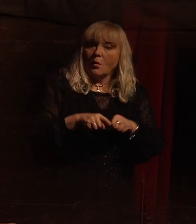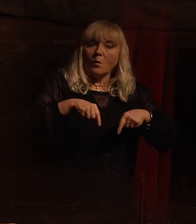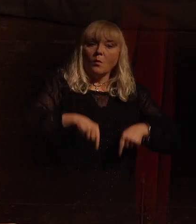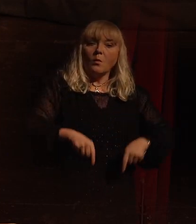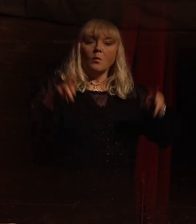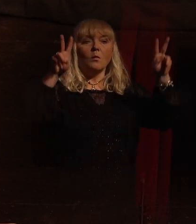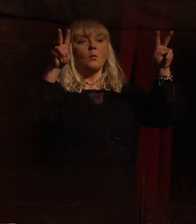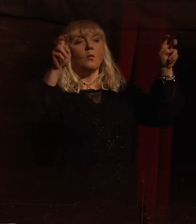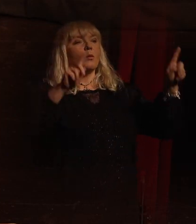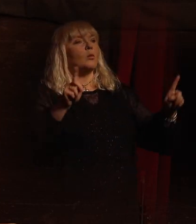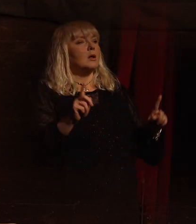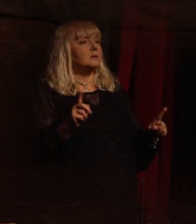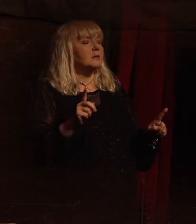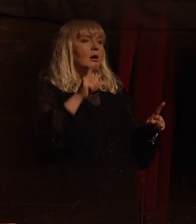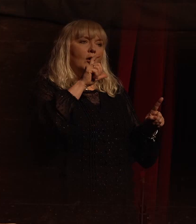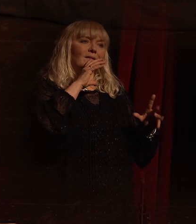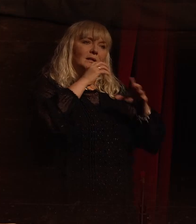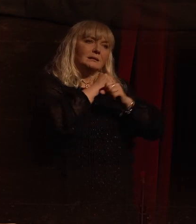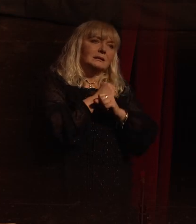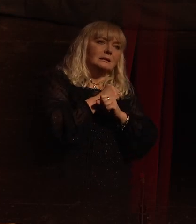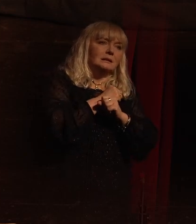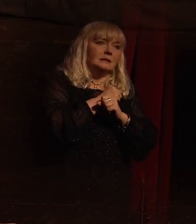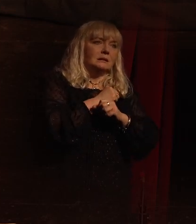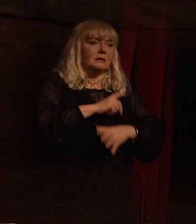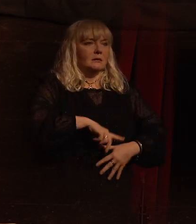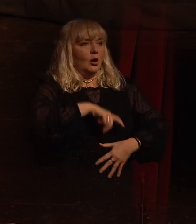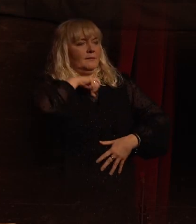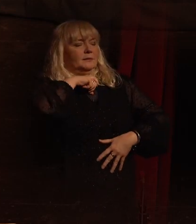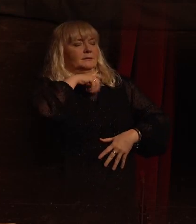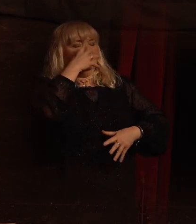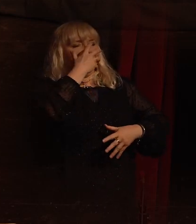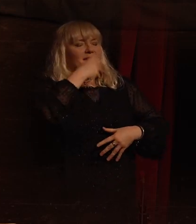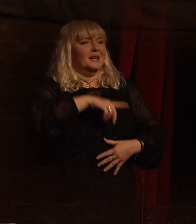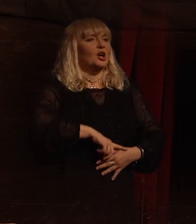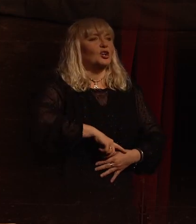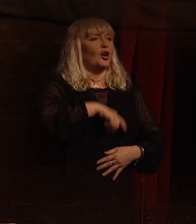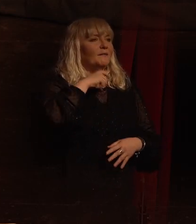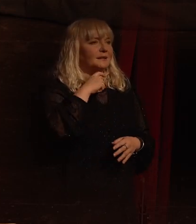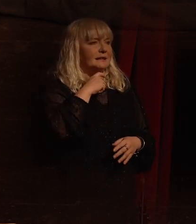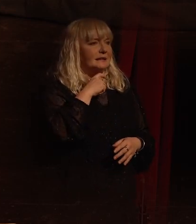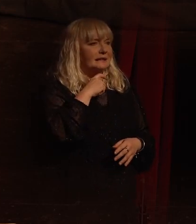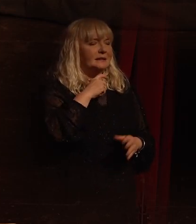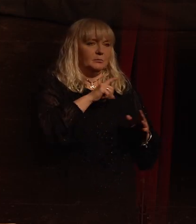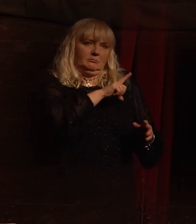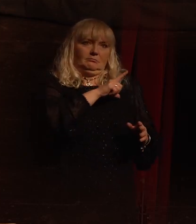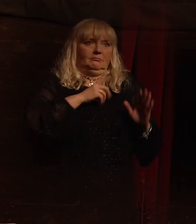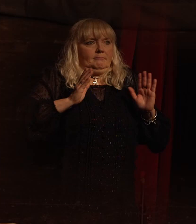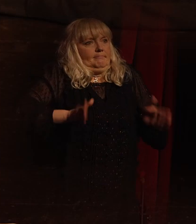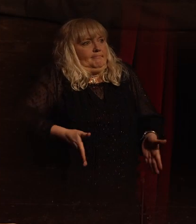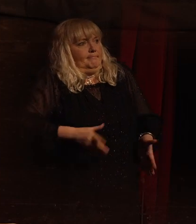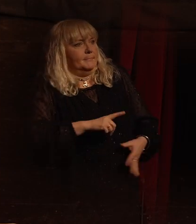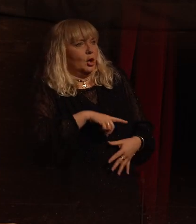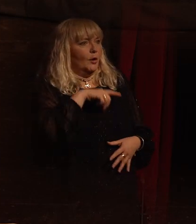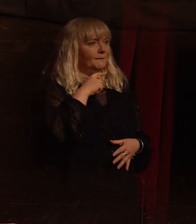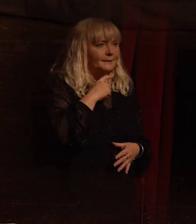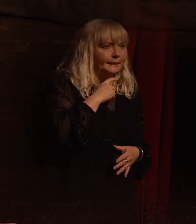And it's about giving people confidence, and they have to be confident to get on the stage and do what they're going to do. And NTDF are very good